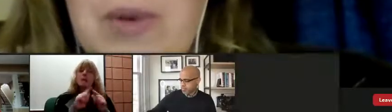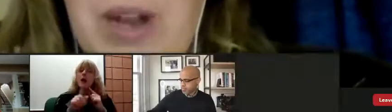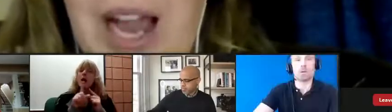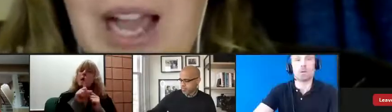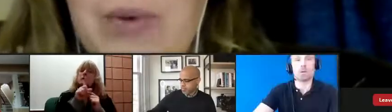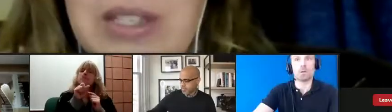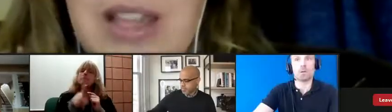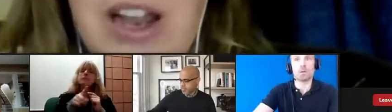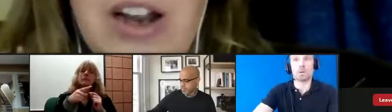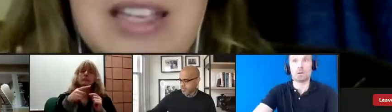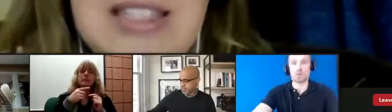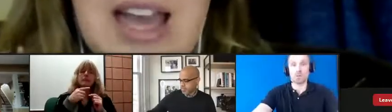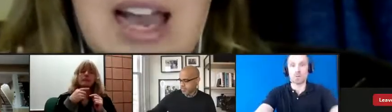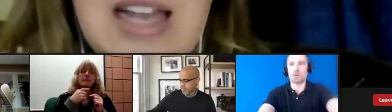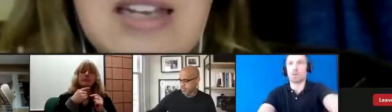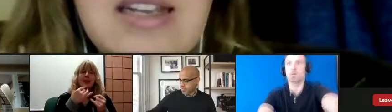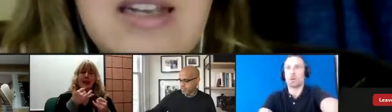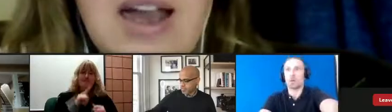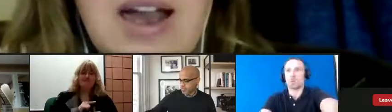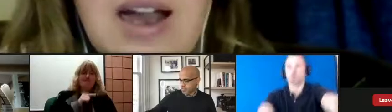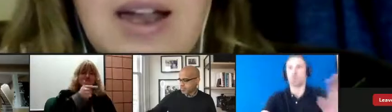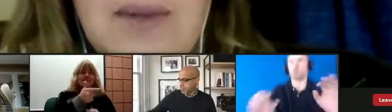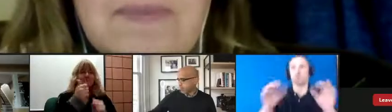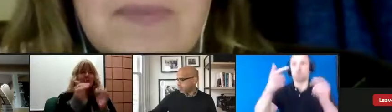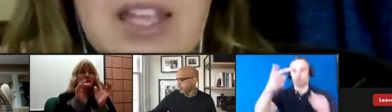home for me when I was there, is that